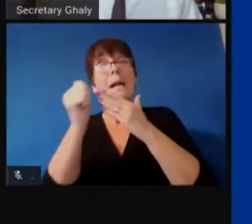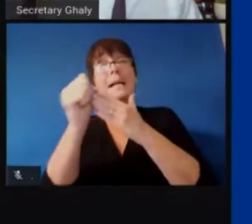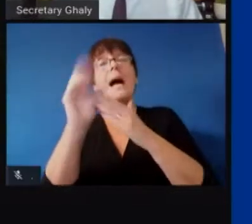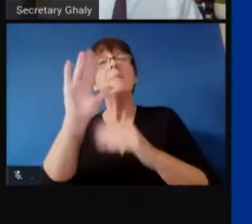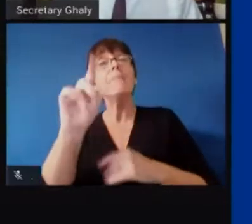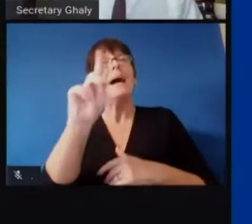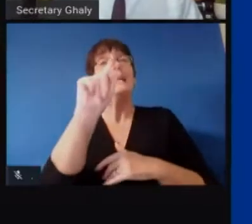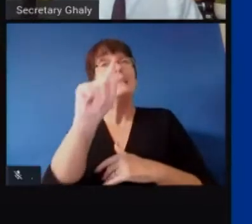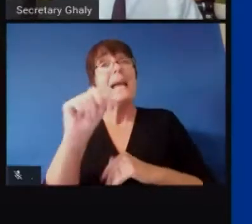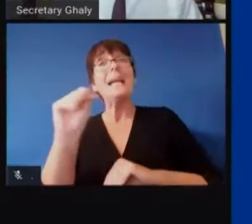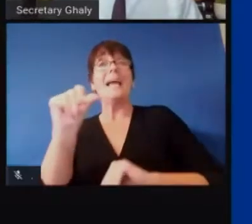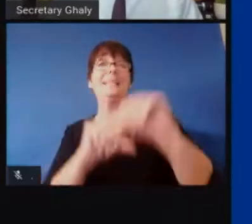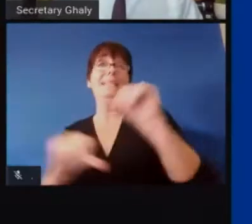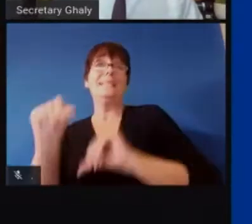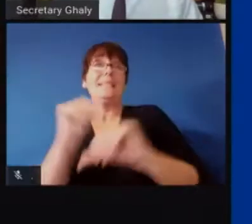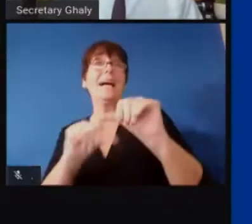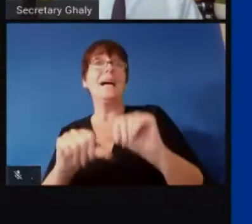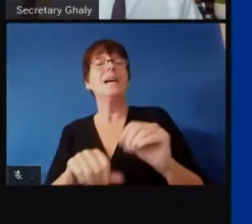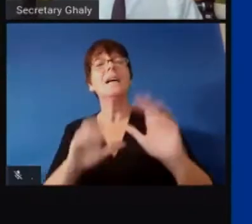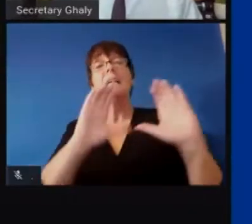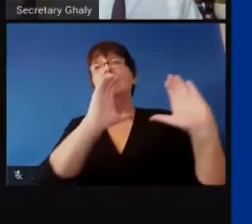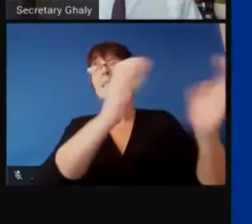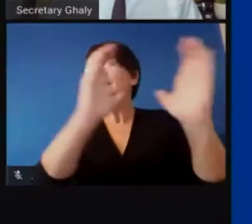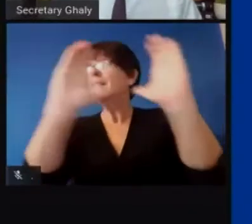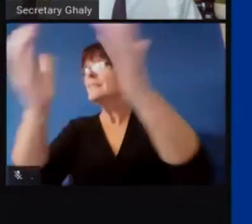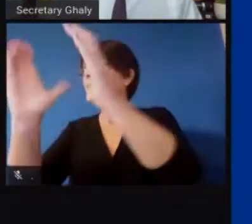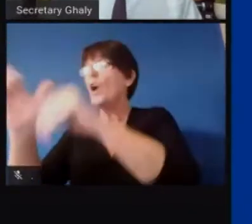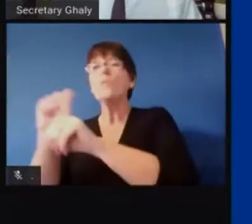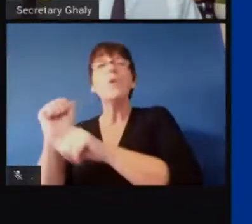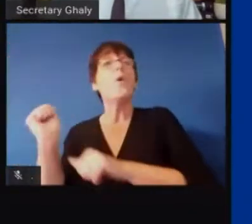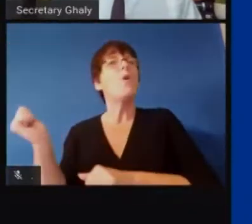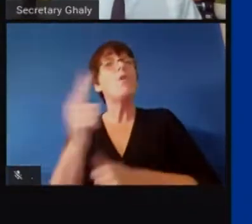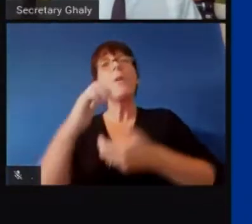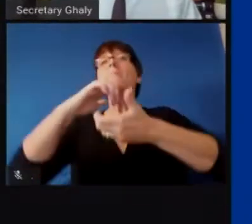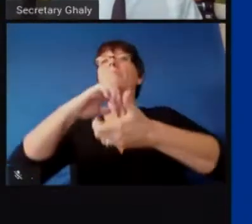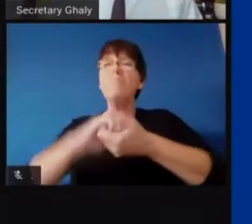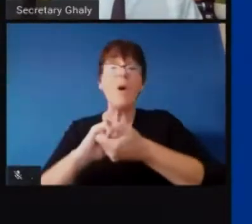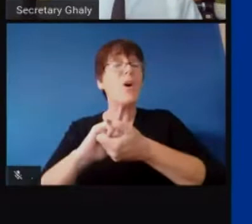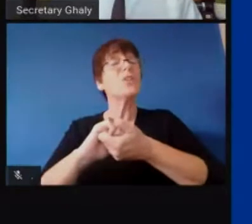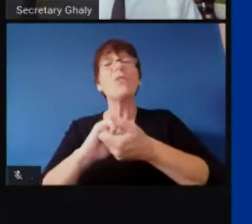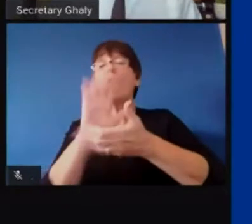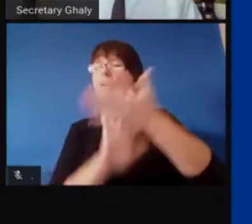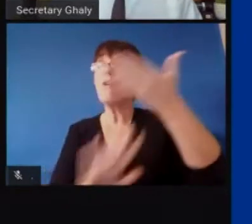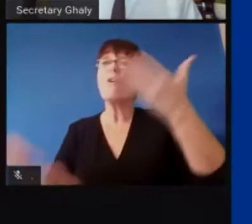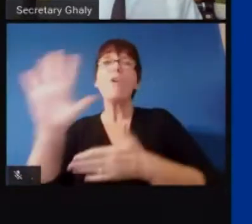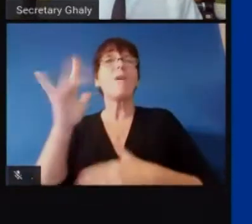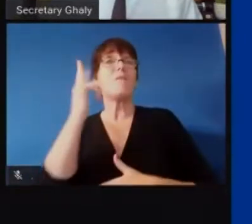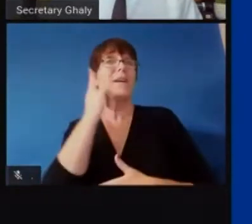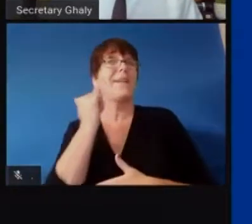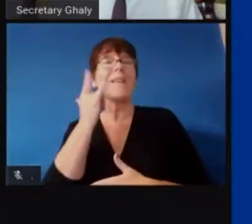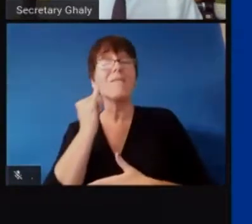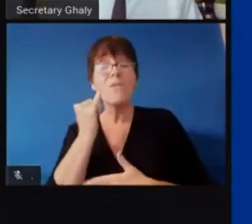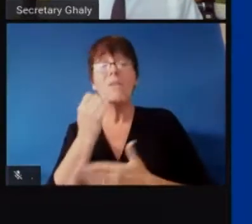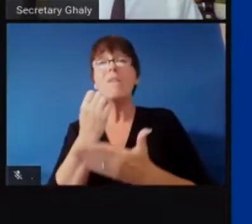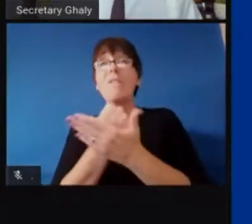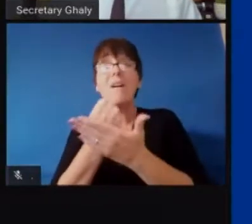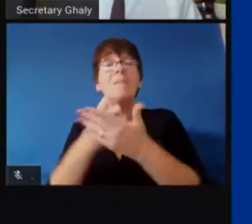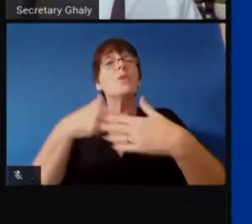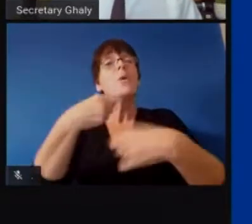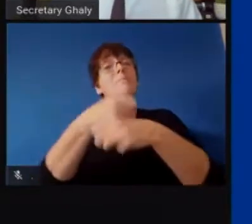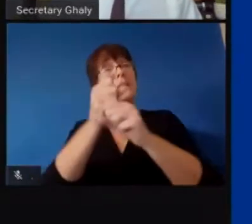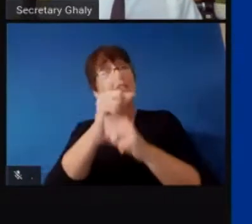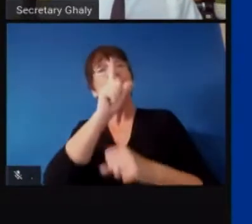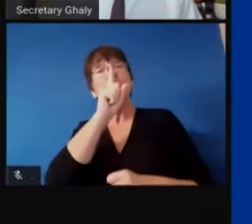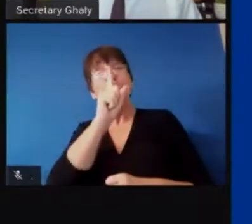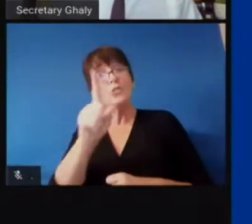and science, sector-based, working with all of our partners across California's economy to make sure